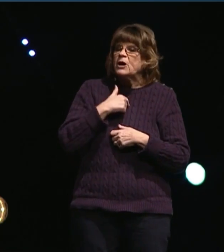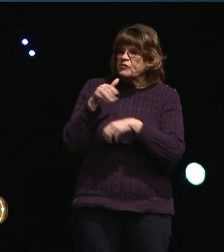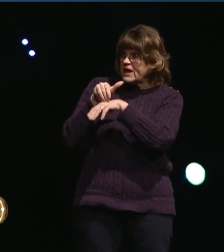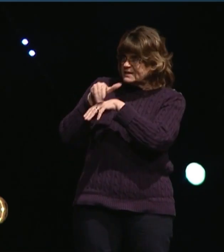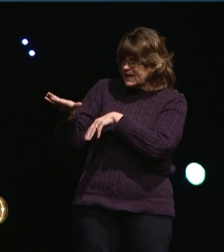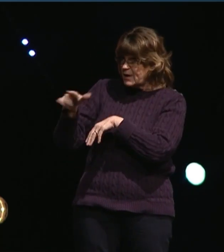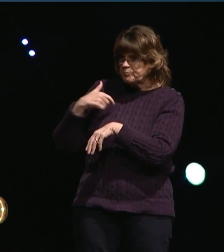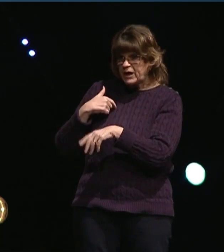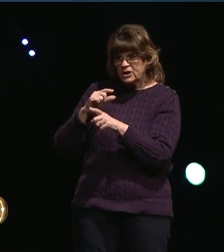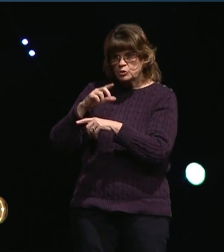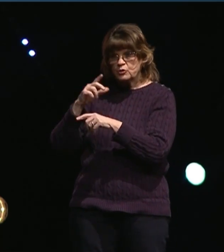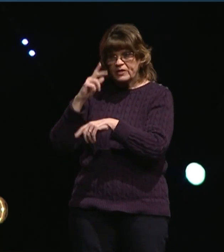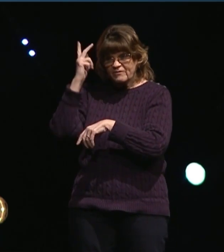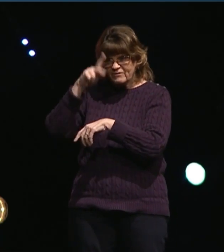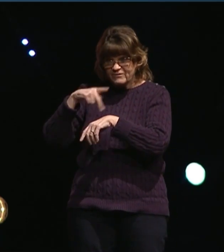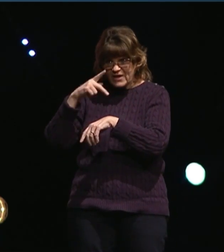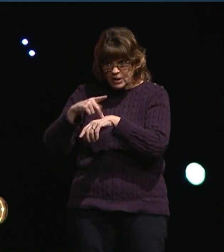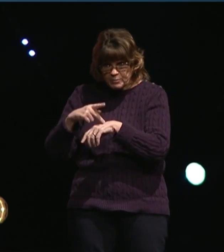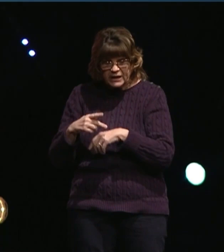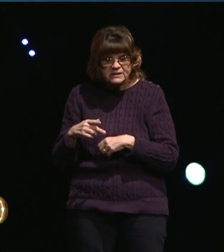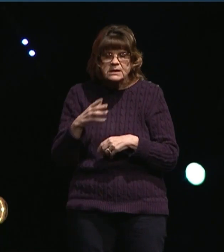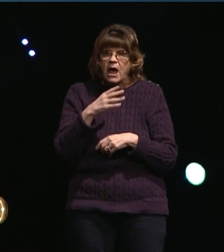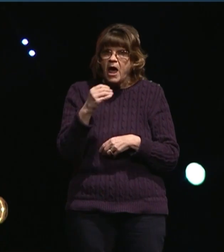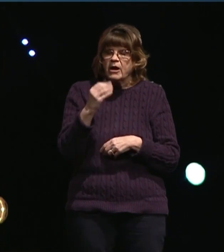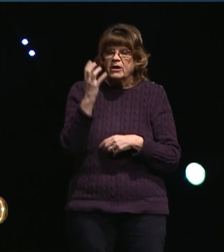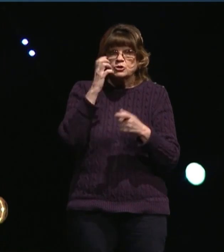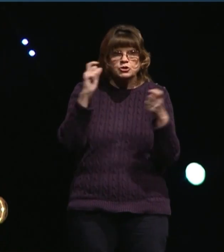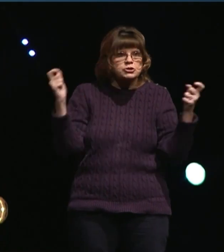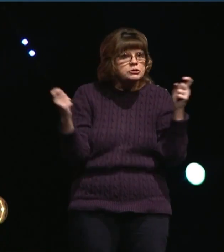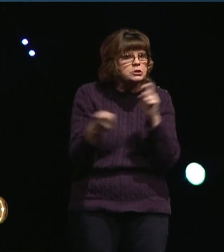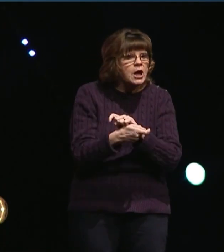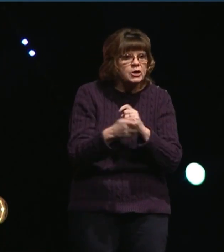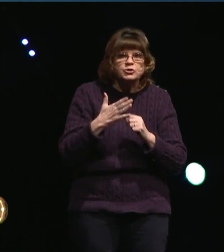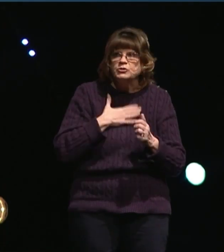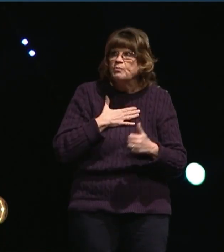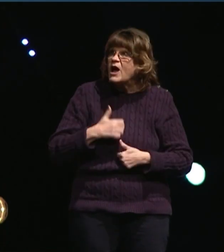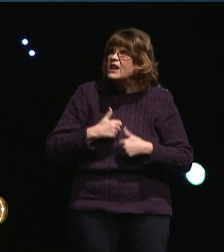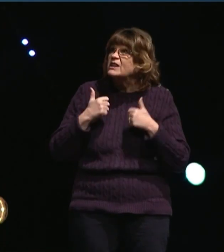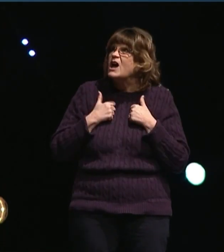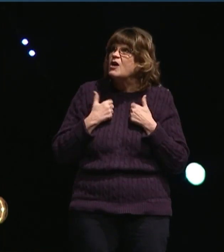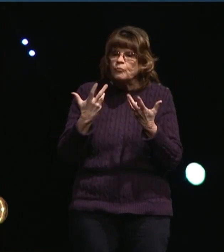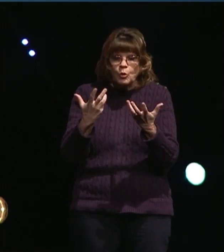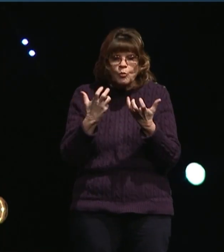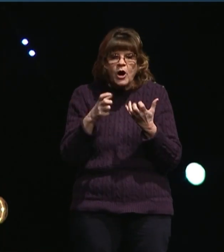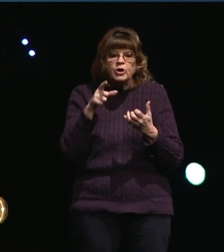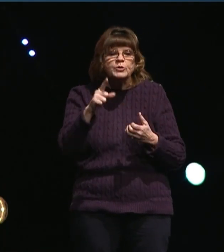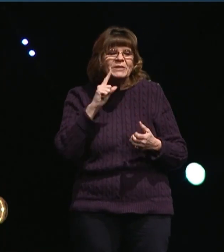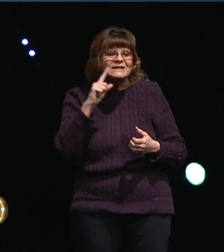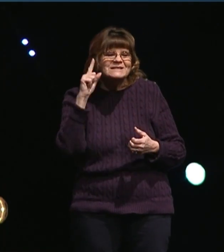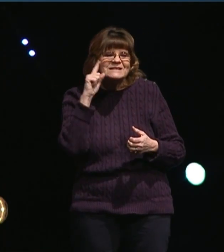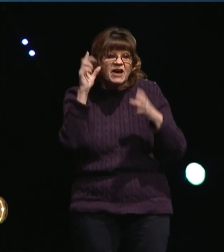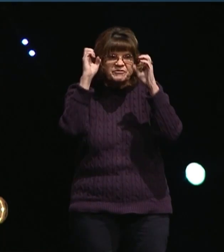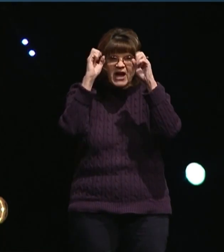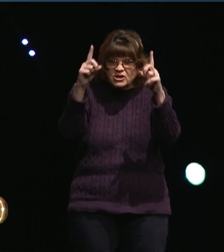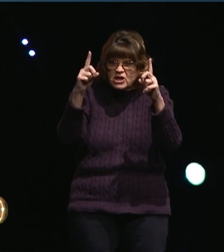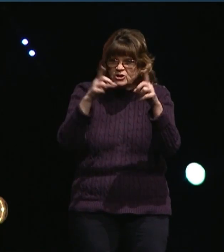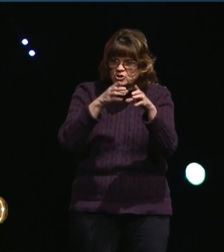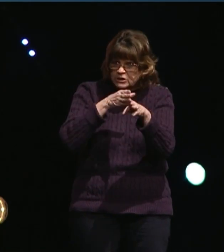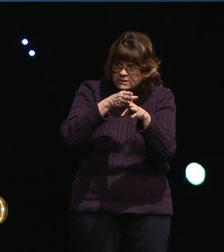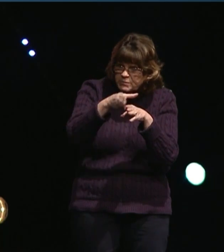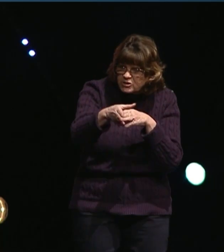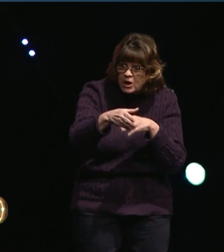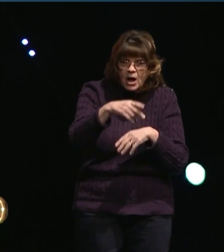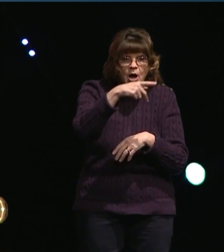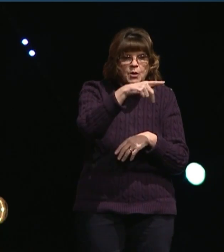just changed the direction of my life dramatically. We'd like to send you out as a deaf education specialist. So they asked me if I wanted to have a